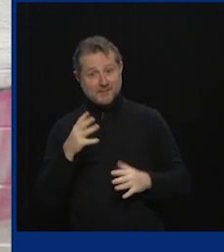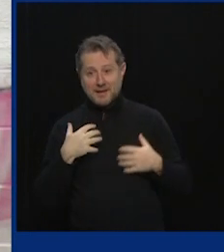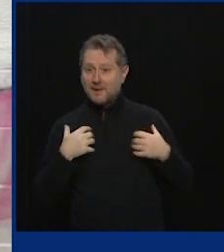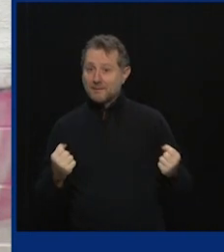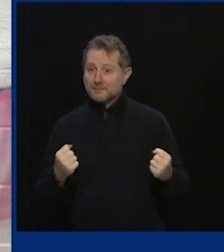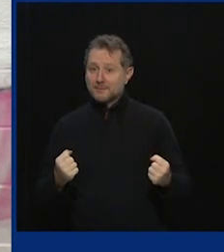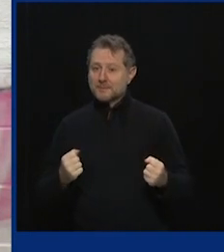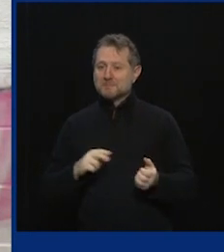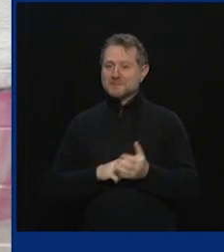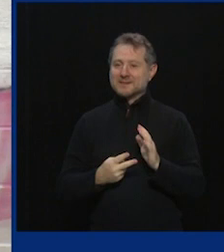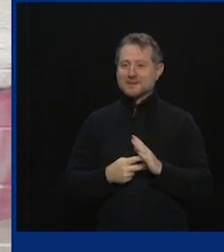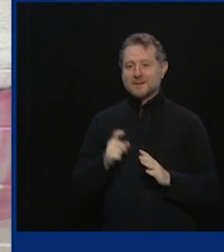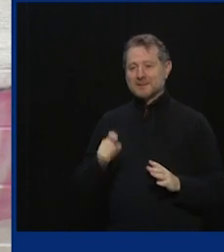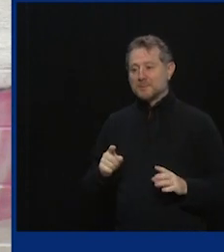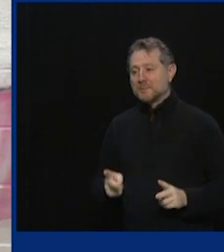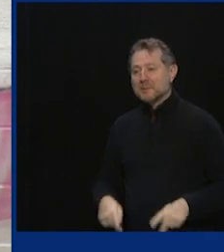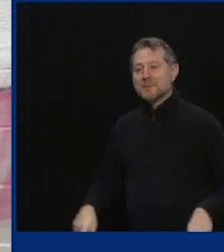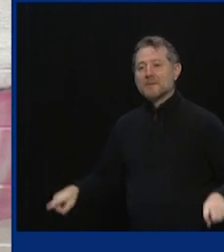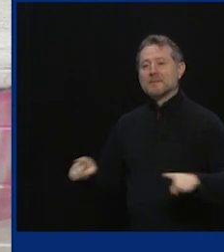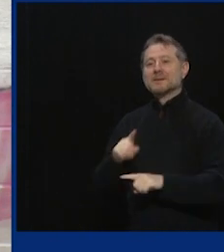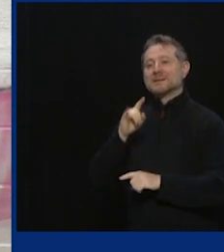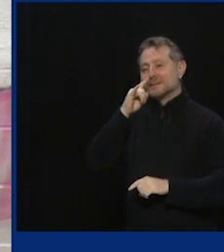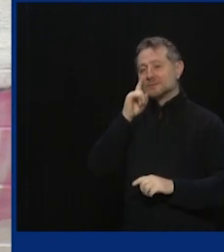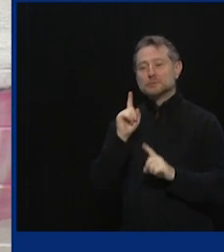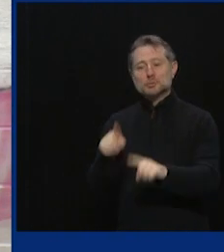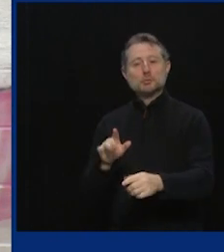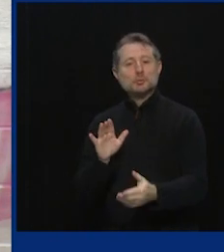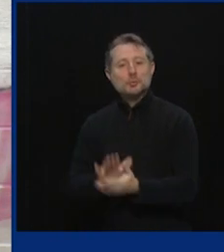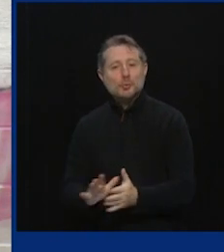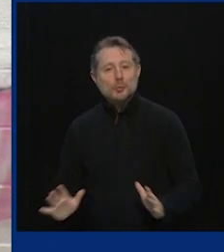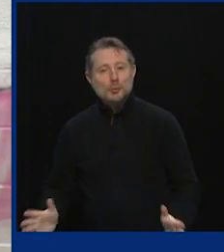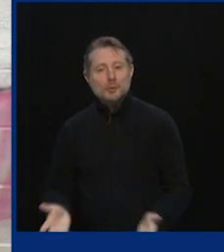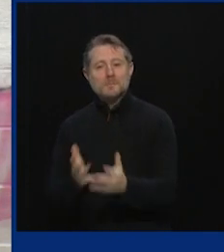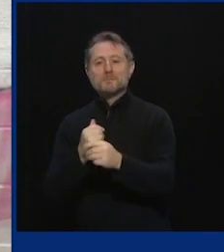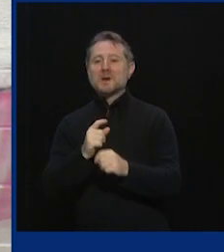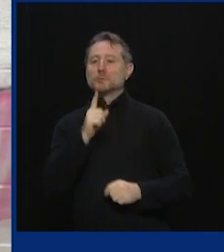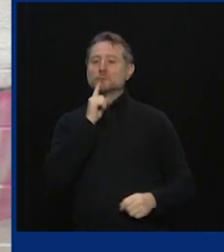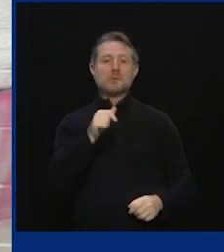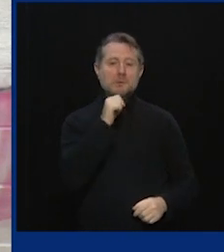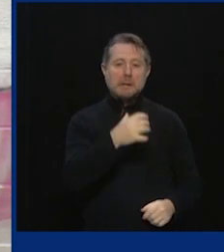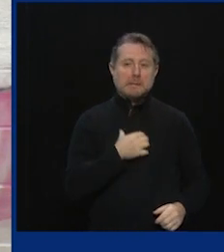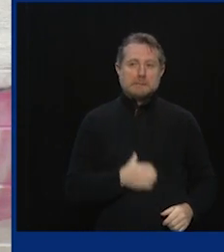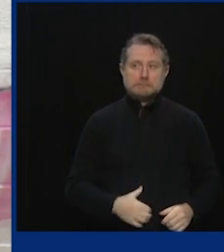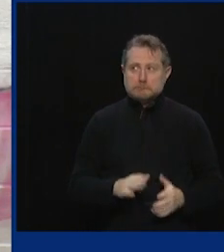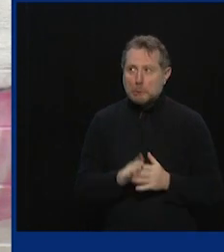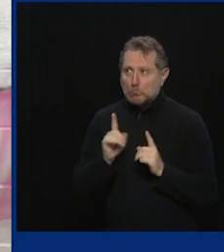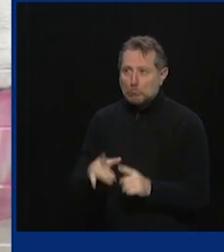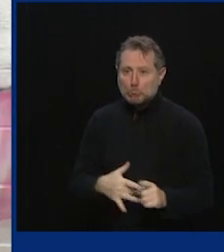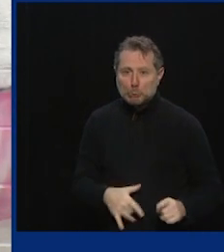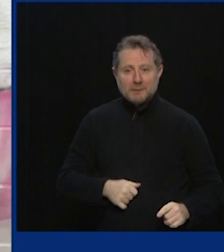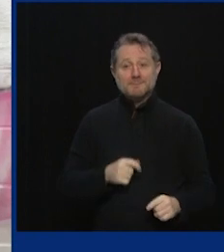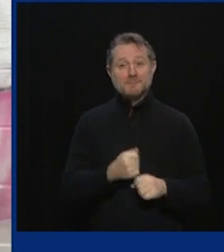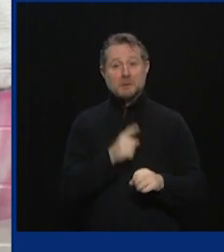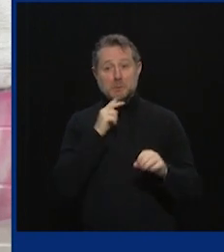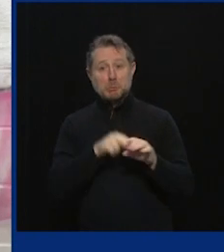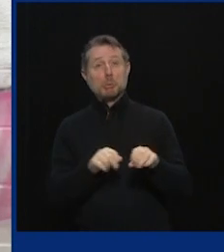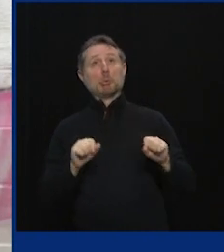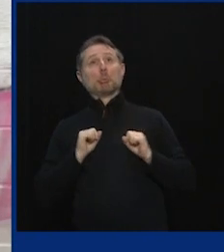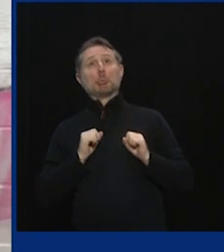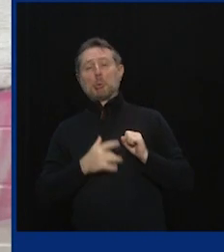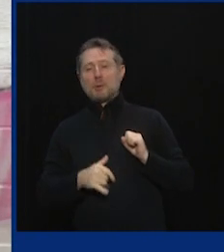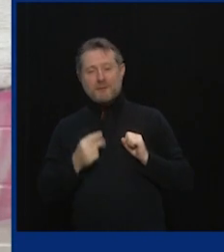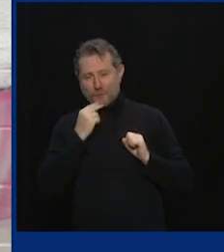and kids going to school without their bellies growling, going to bed without their bellies growling. And we know we need our restaurants